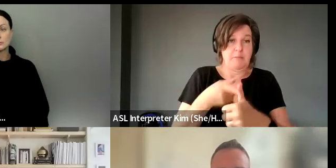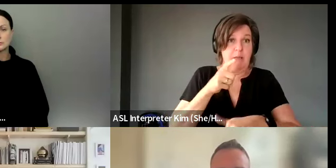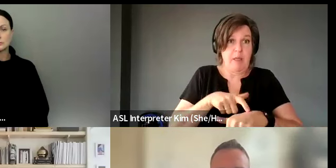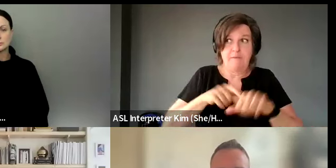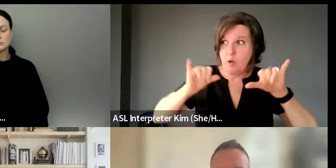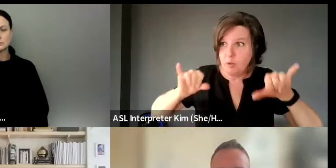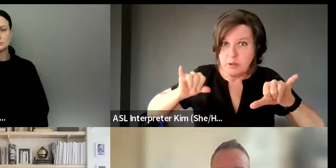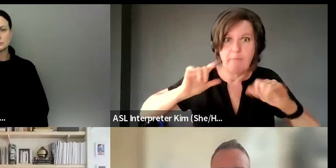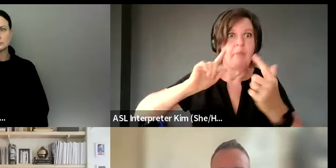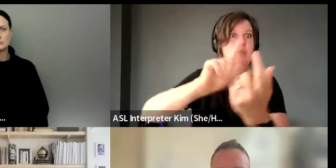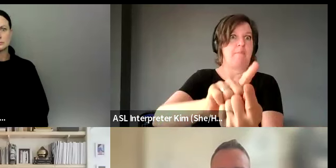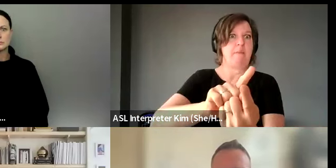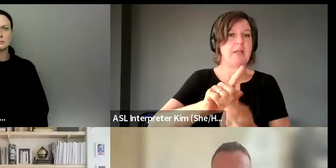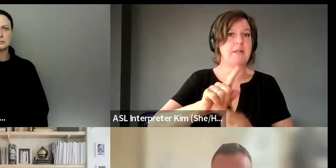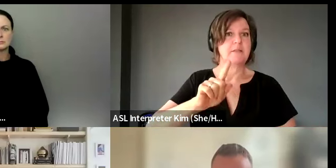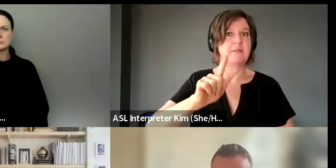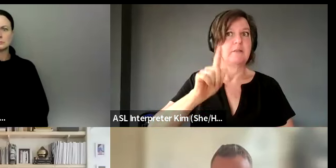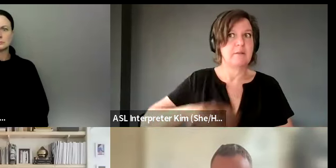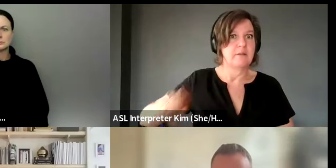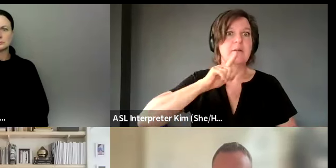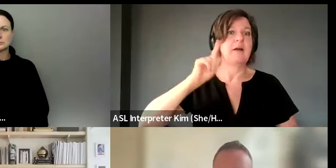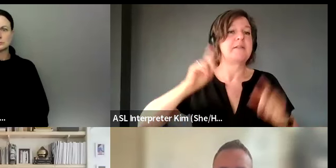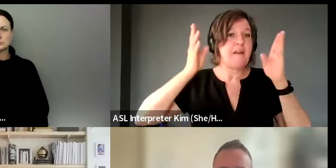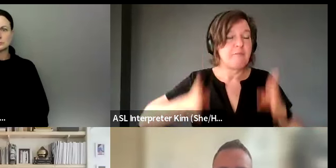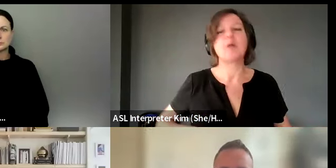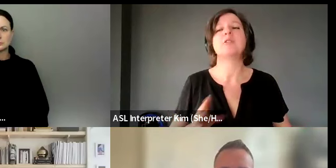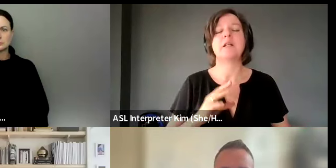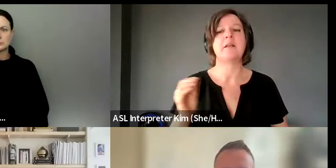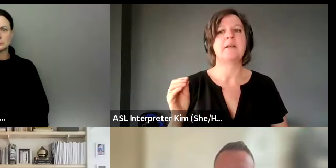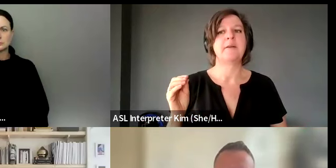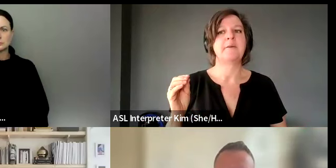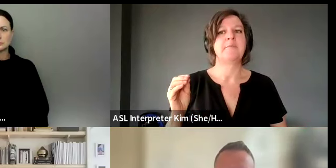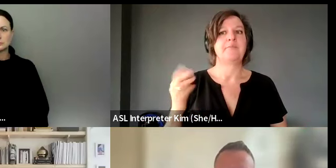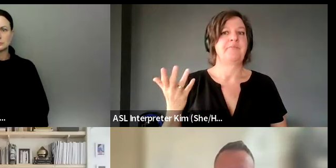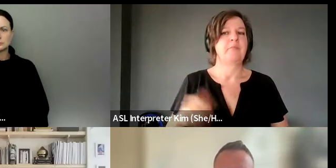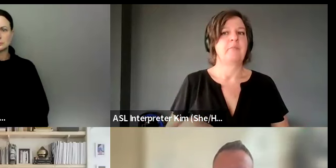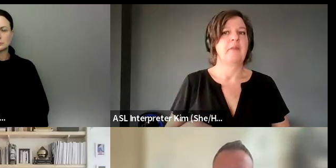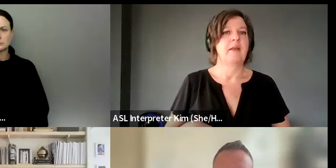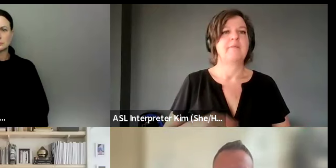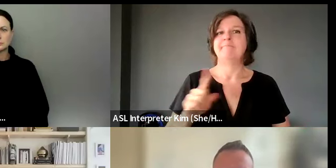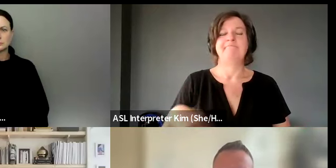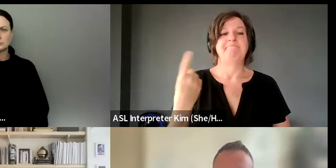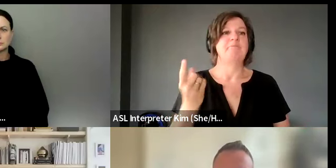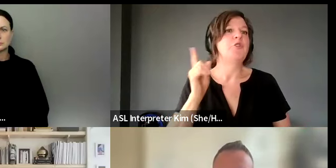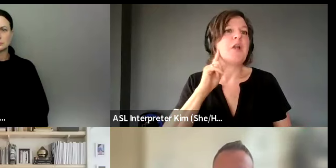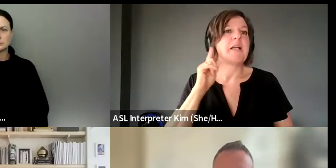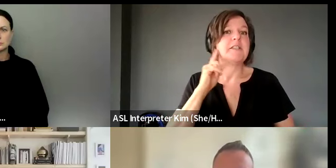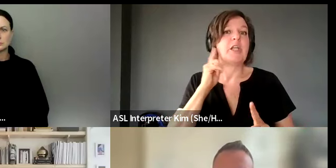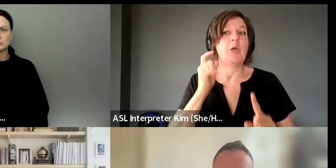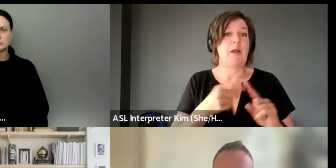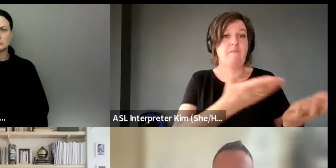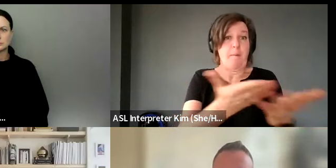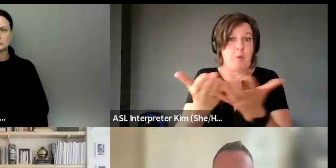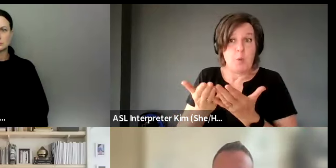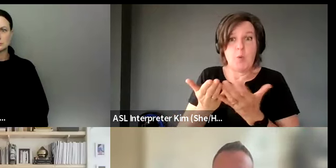have met, you know, deaf people and just like hearing from you what you